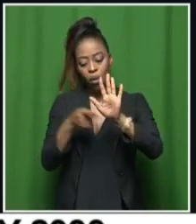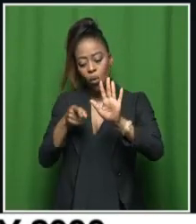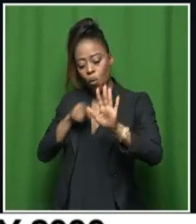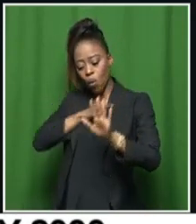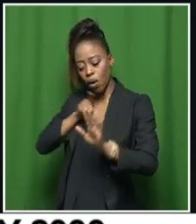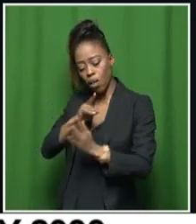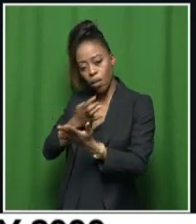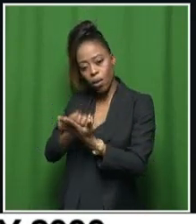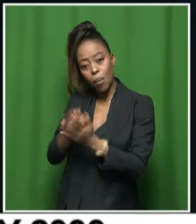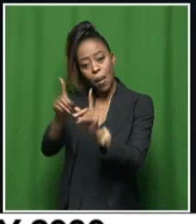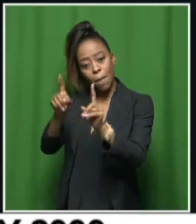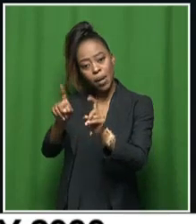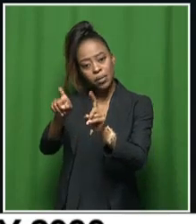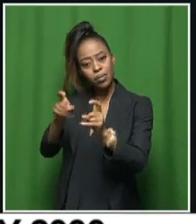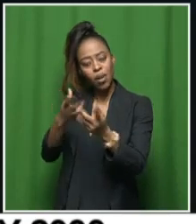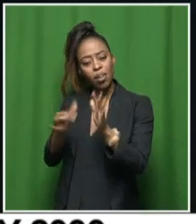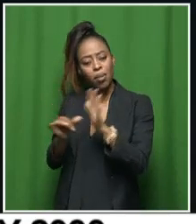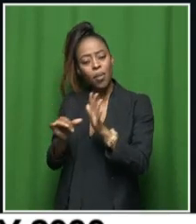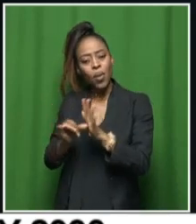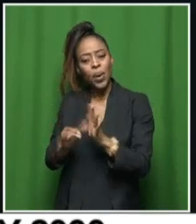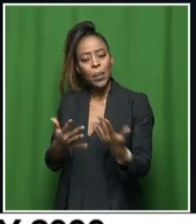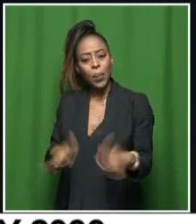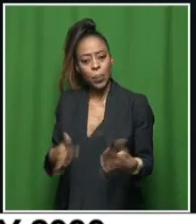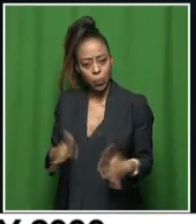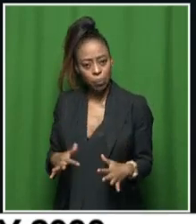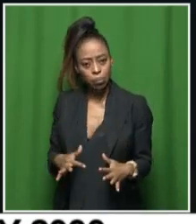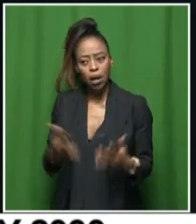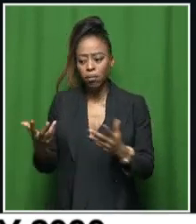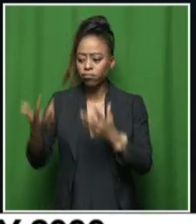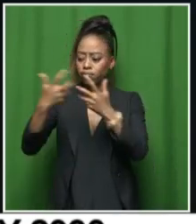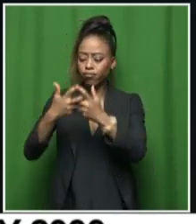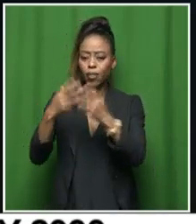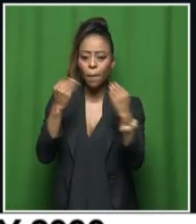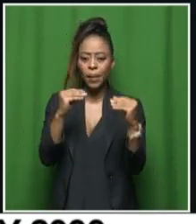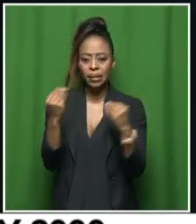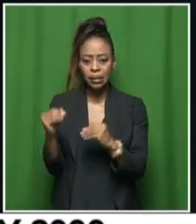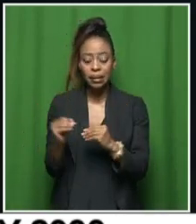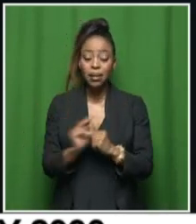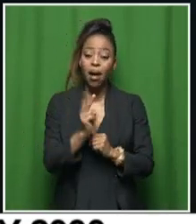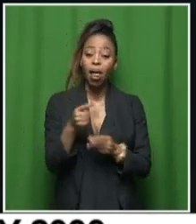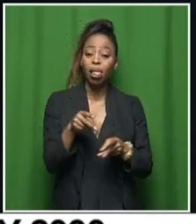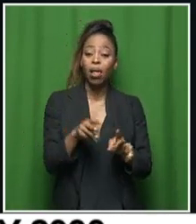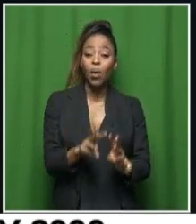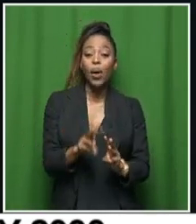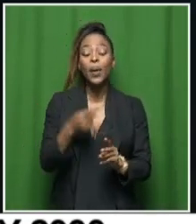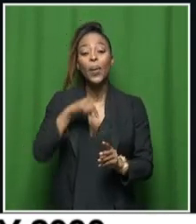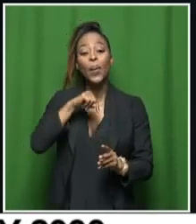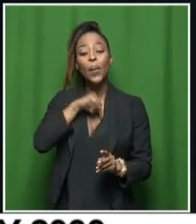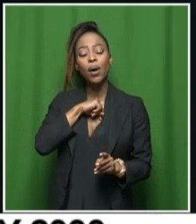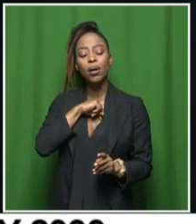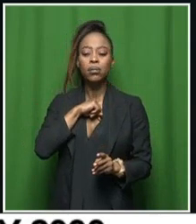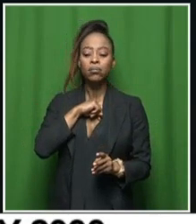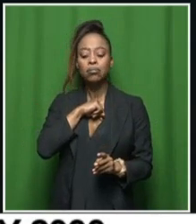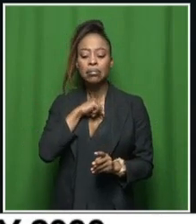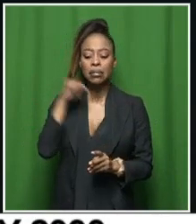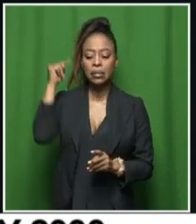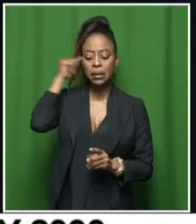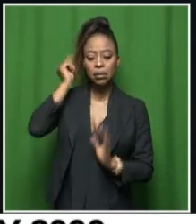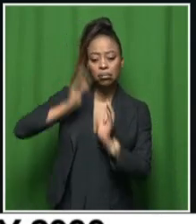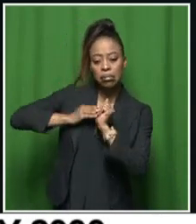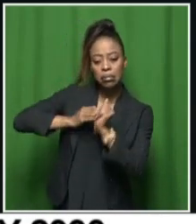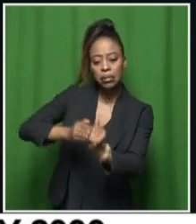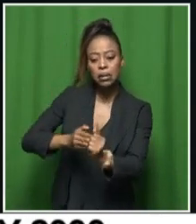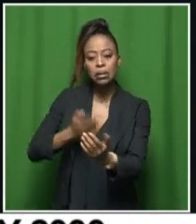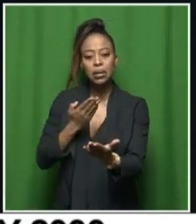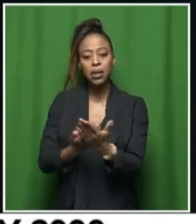principles really do make business sense. And so one of the ways in which we, again, are looking to lead the charge there